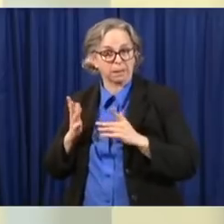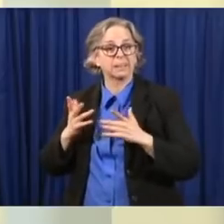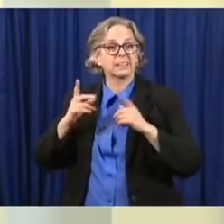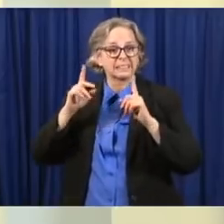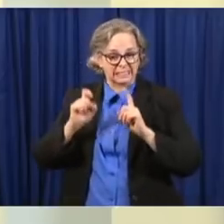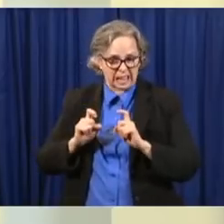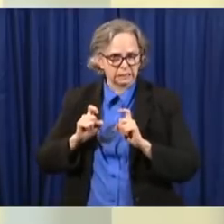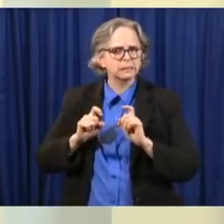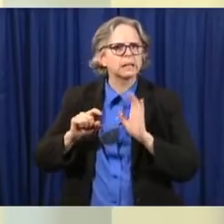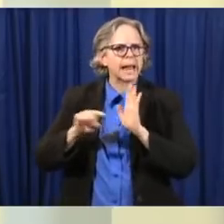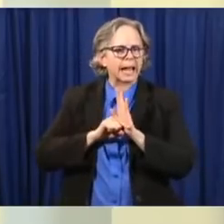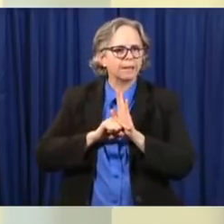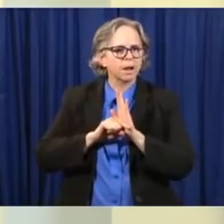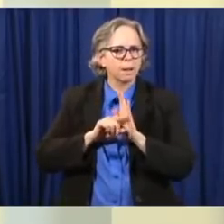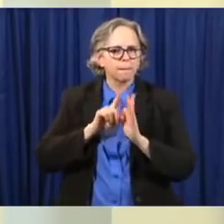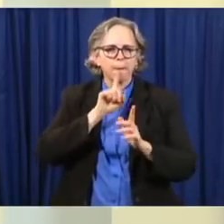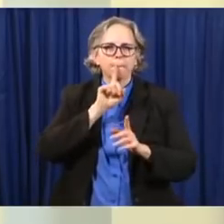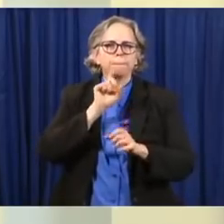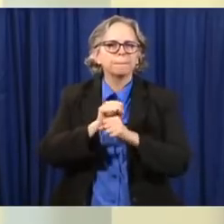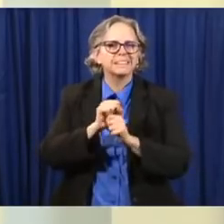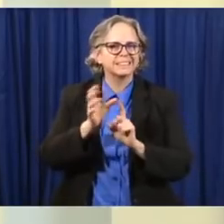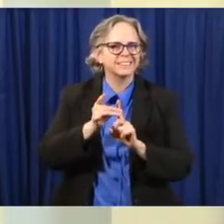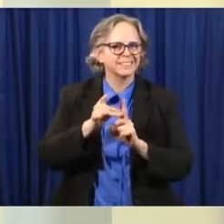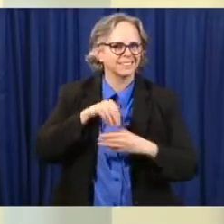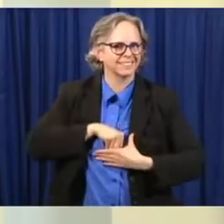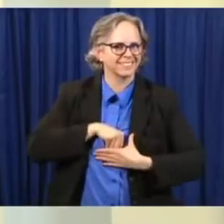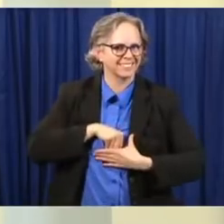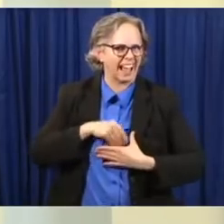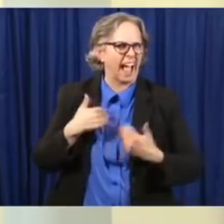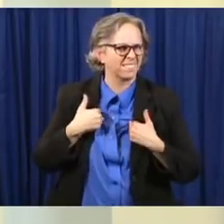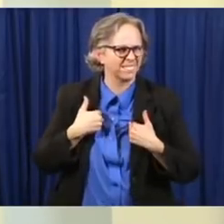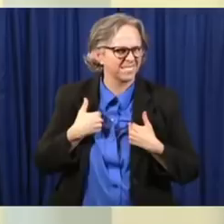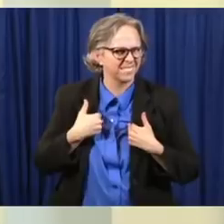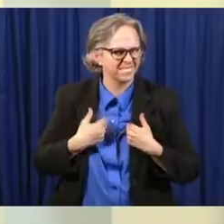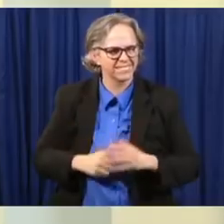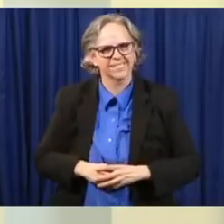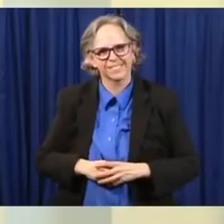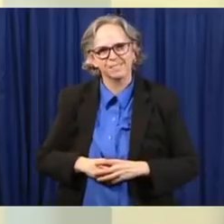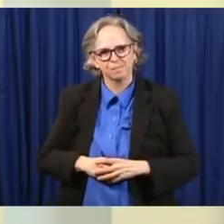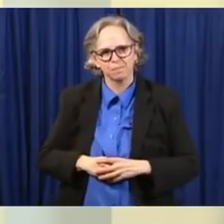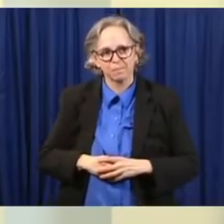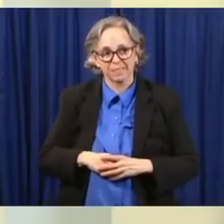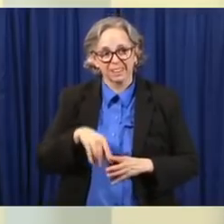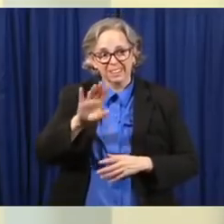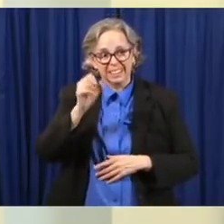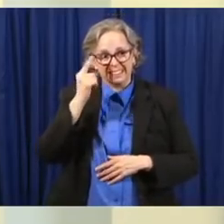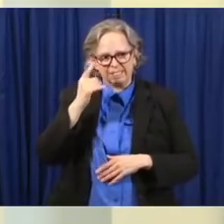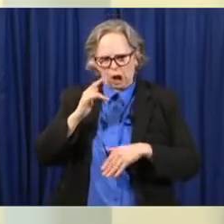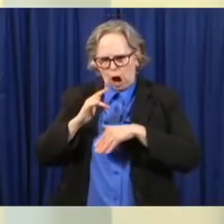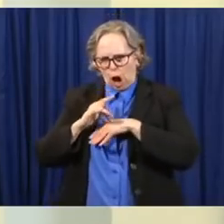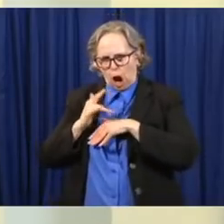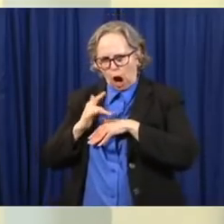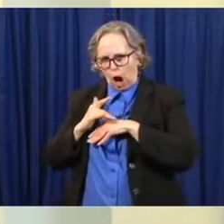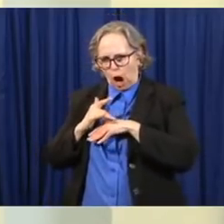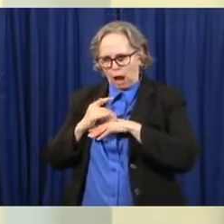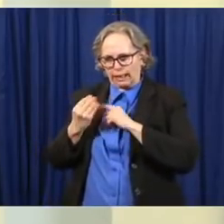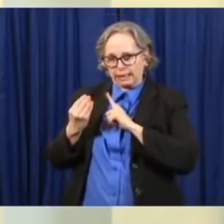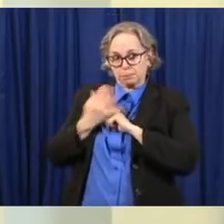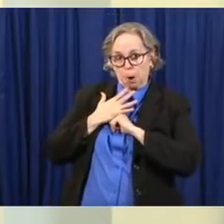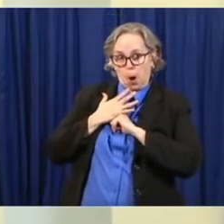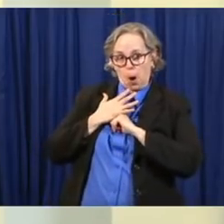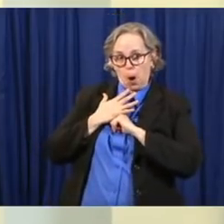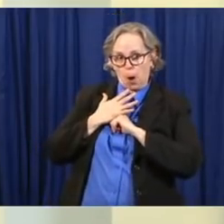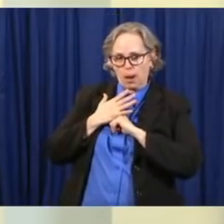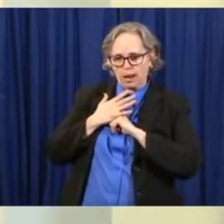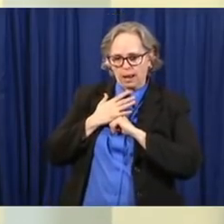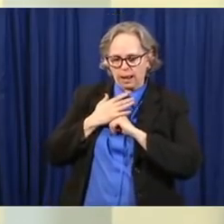and depending on the test, it is a different amount of people. If you're early enough in the disease process, you might still be negative because you